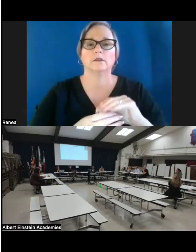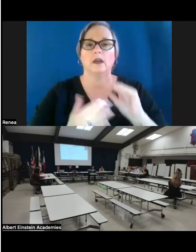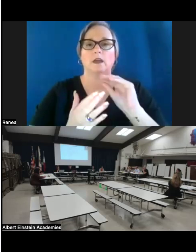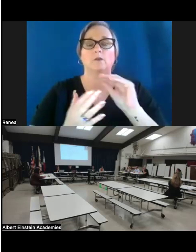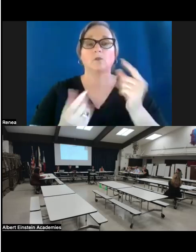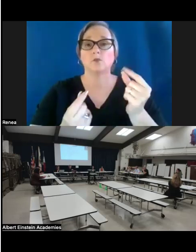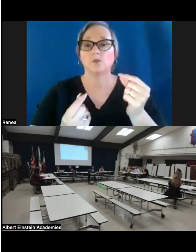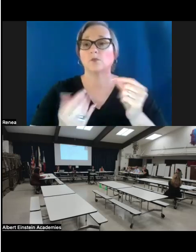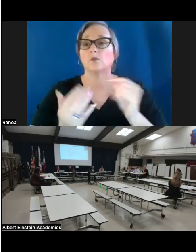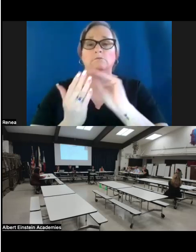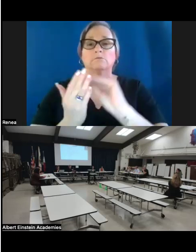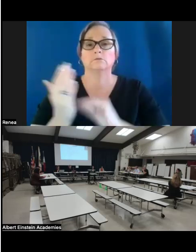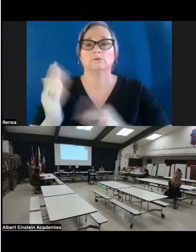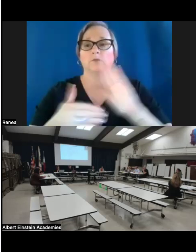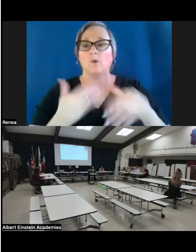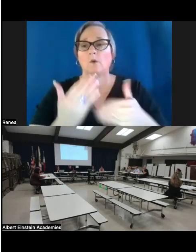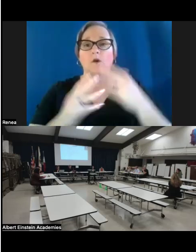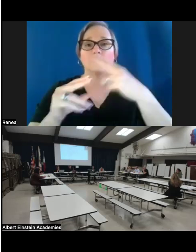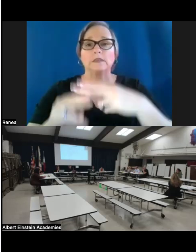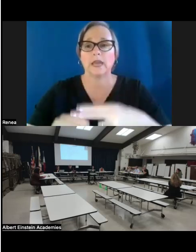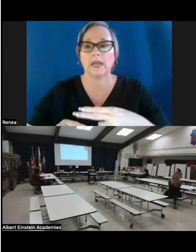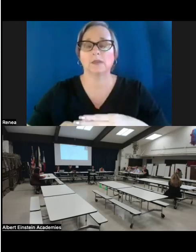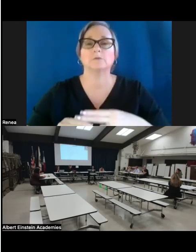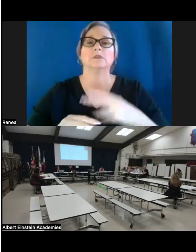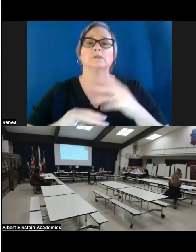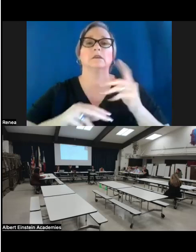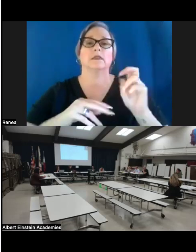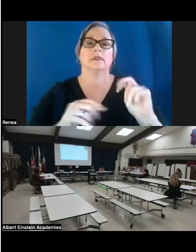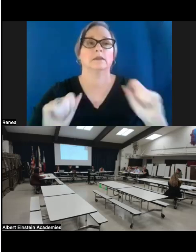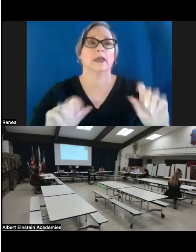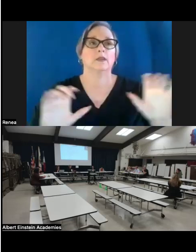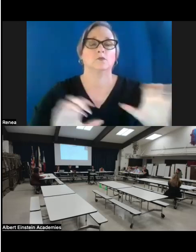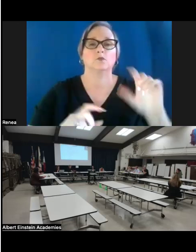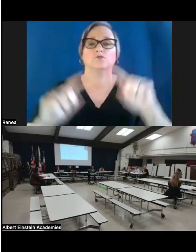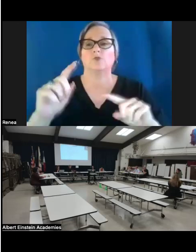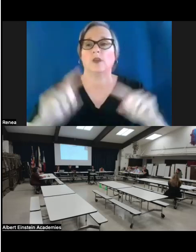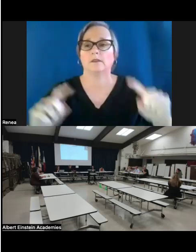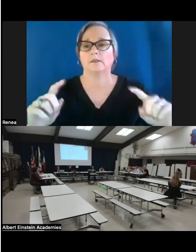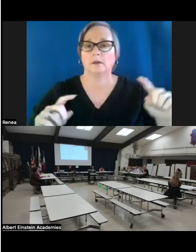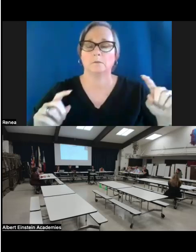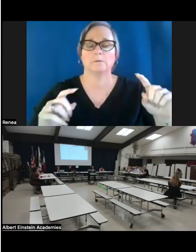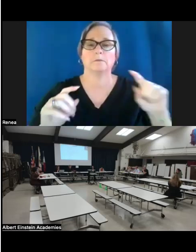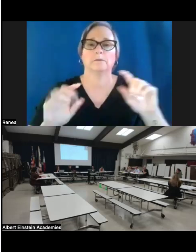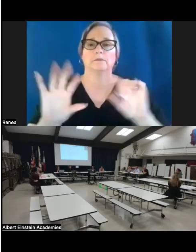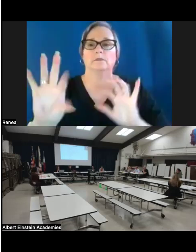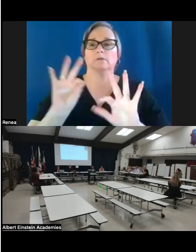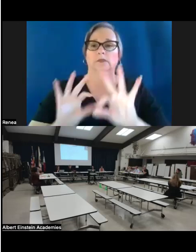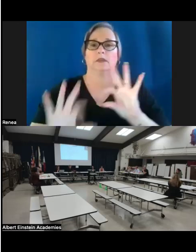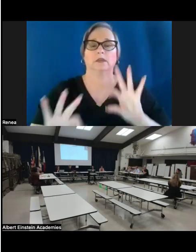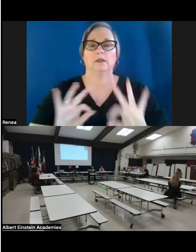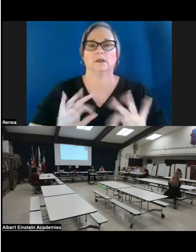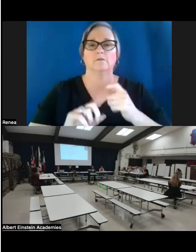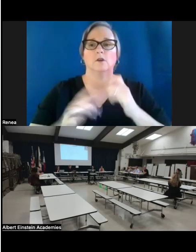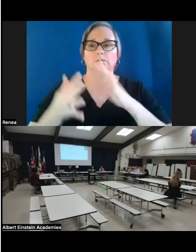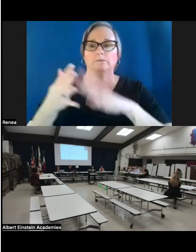in the spreadsheet, and then you can do a random sort on the spreadsheet. And so